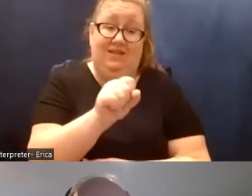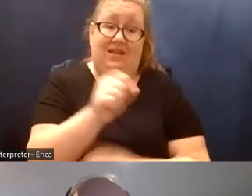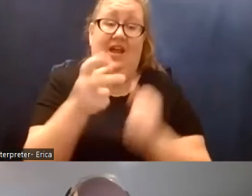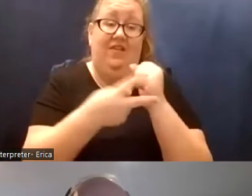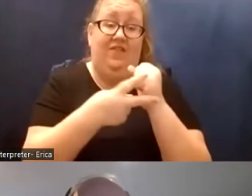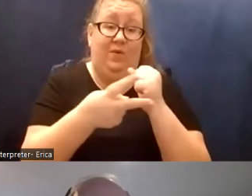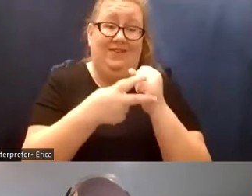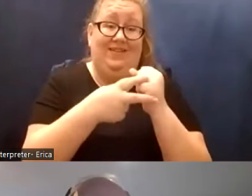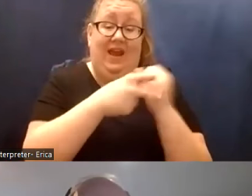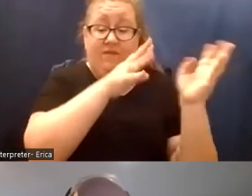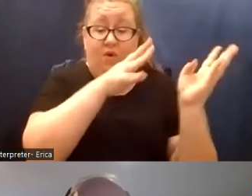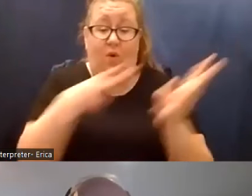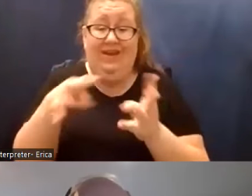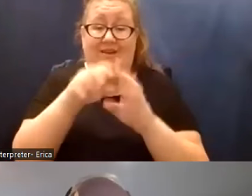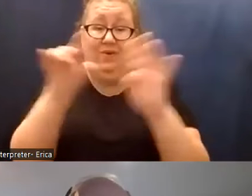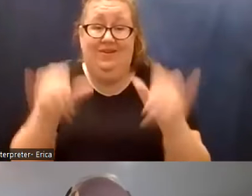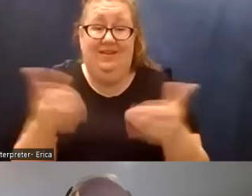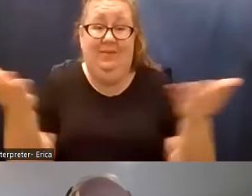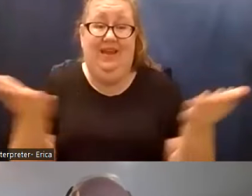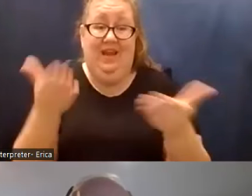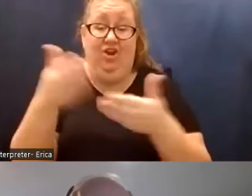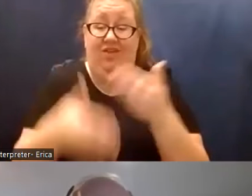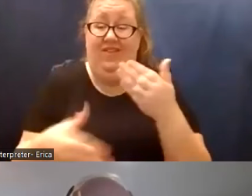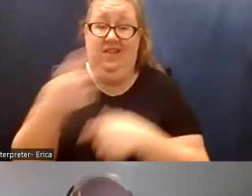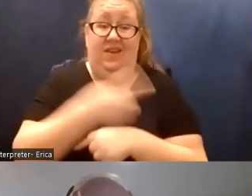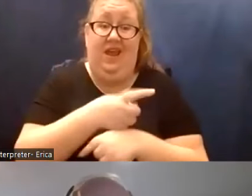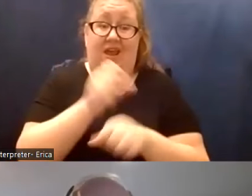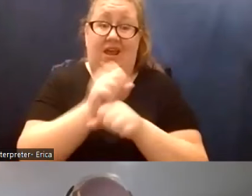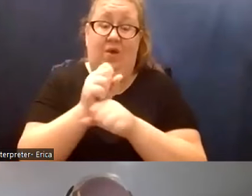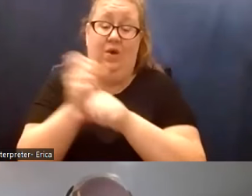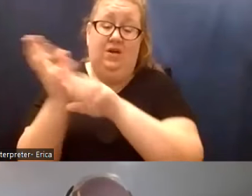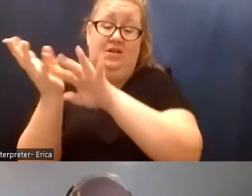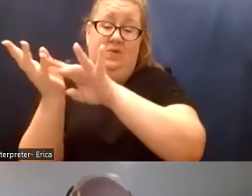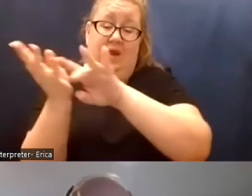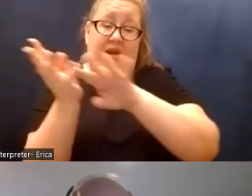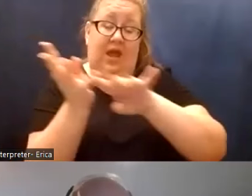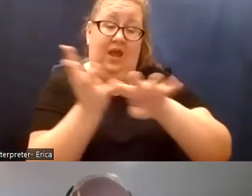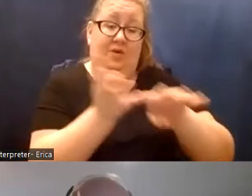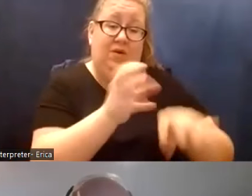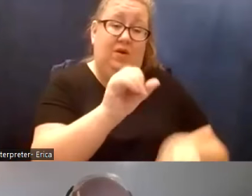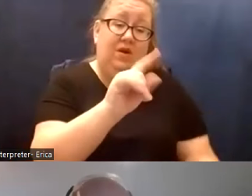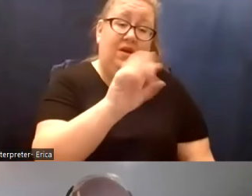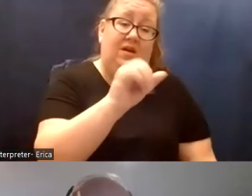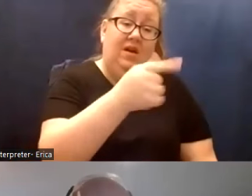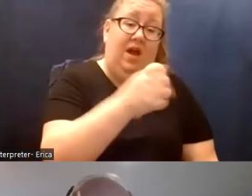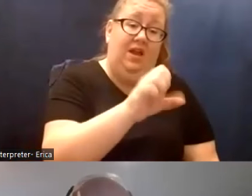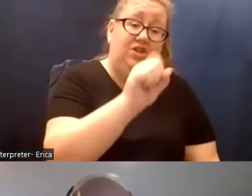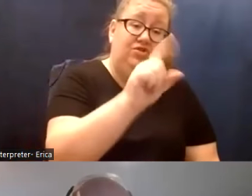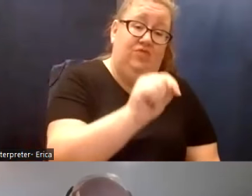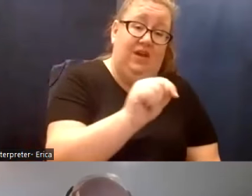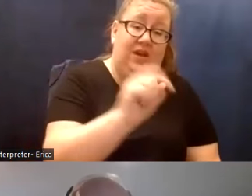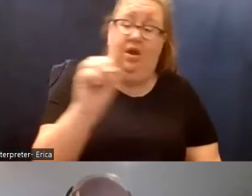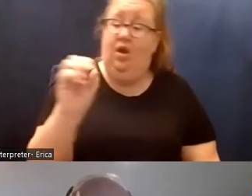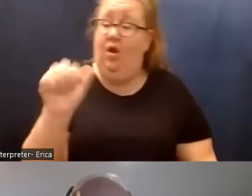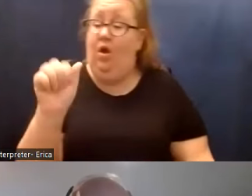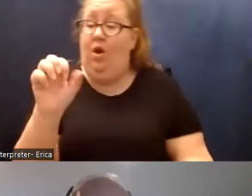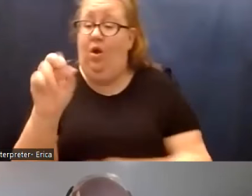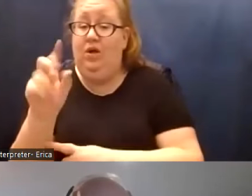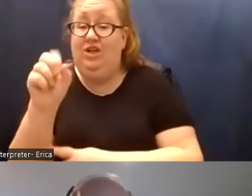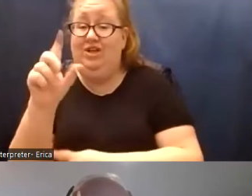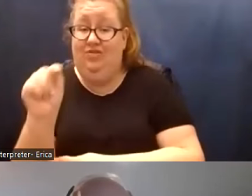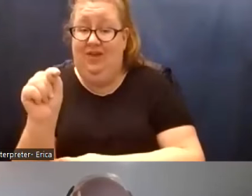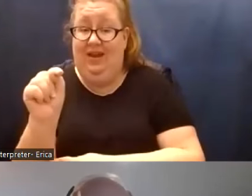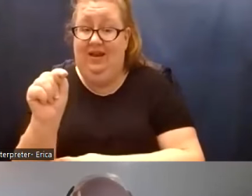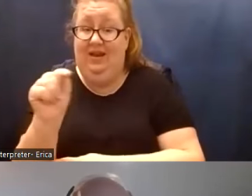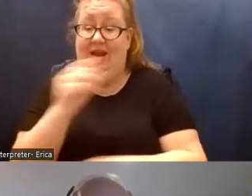up here, you know, at the end of the day, it works its way down to Cottage Street and Oak Street. So by keeping that